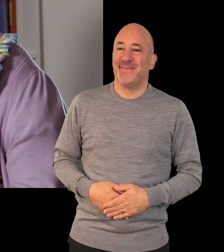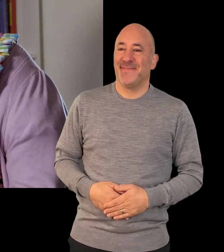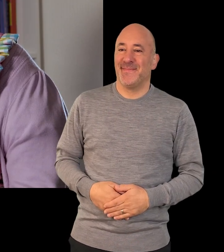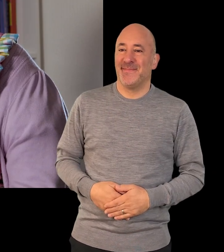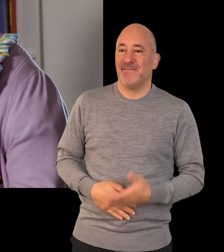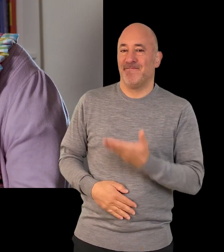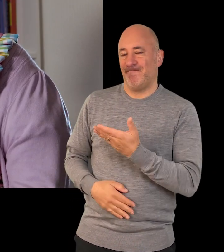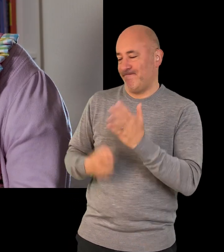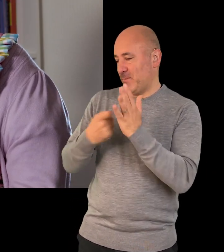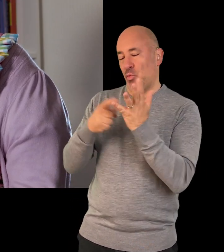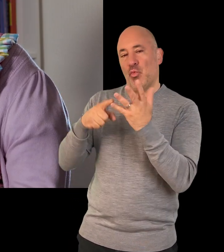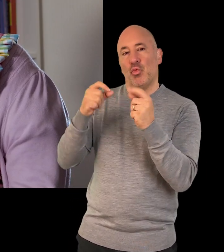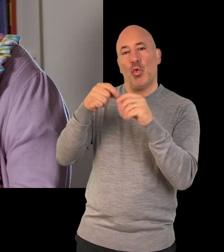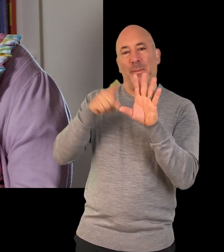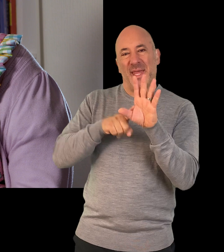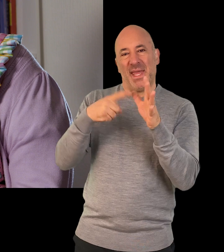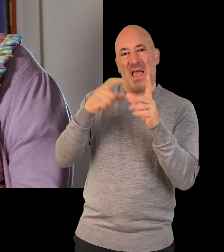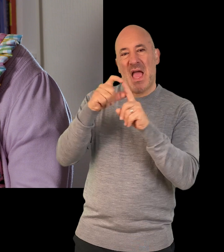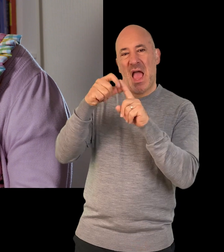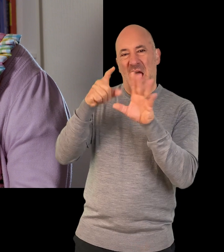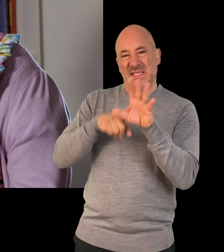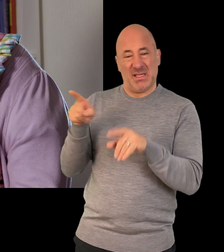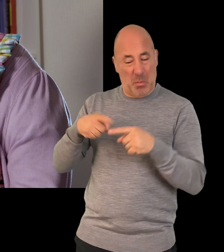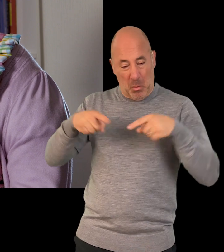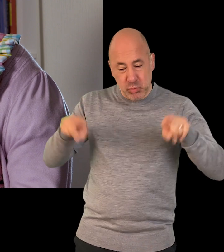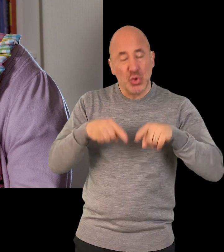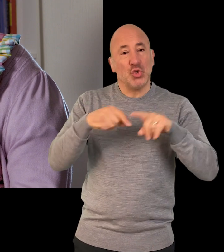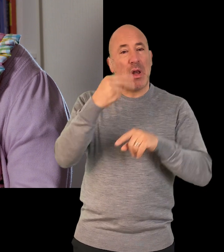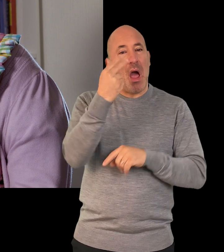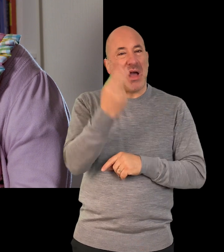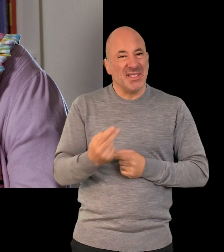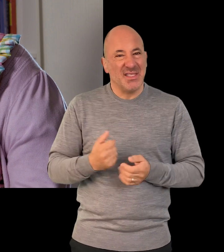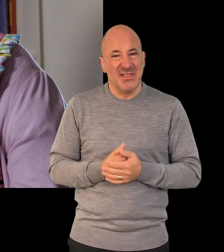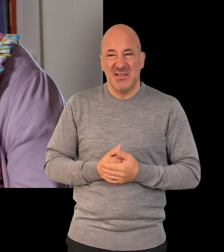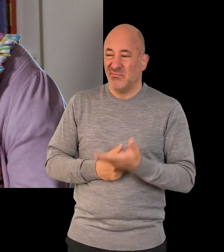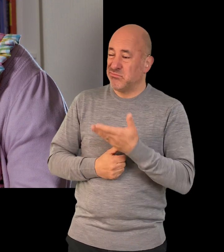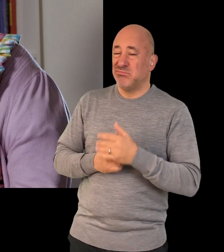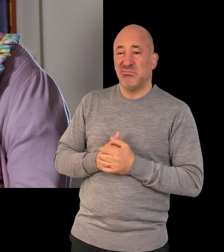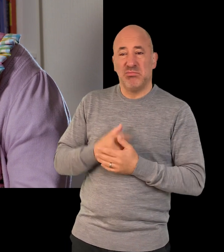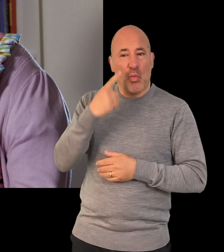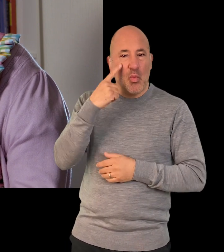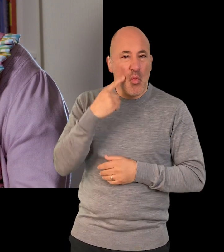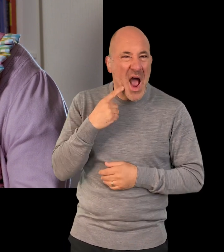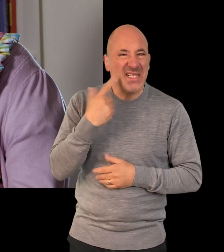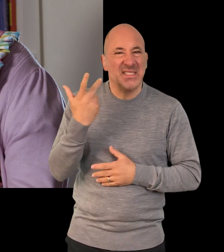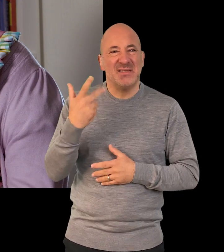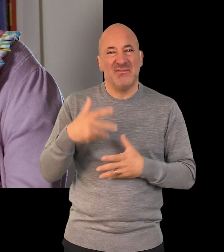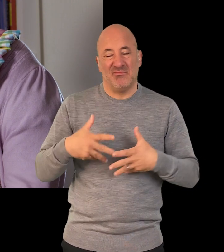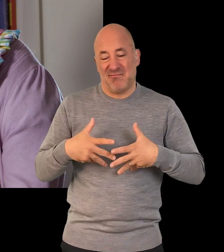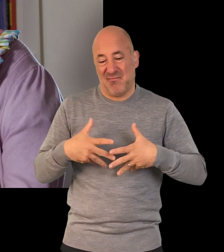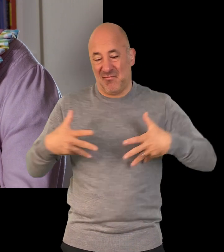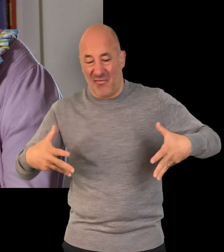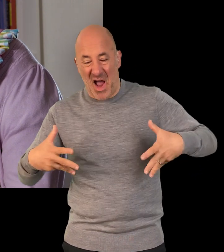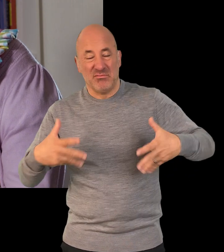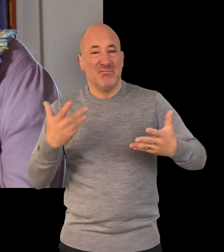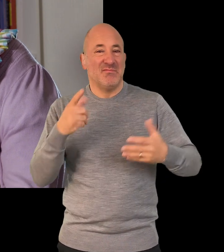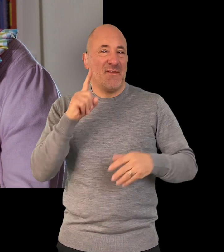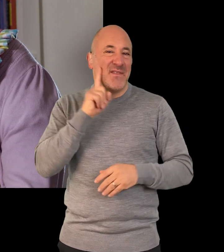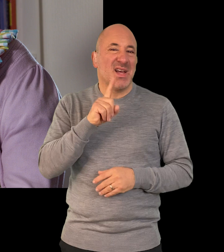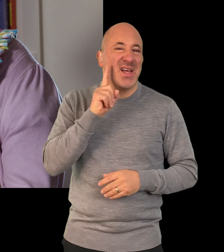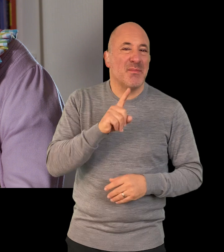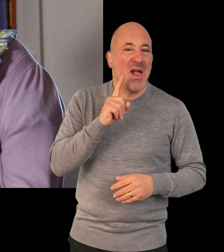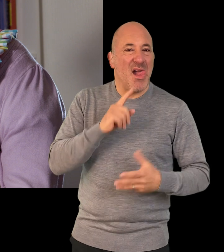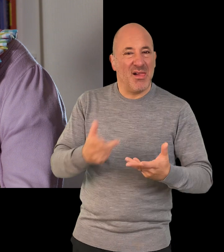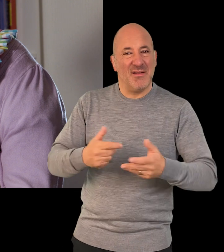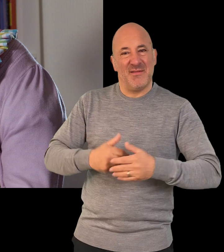Addy. I'm a musician and artist. I am a white, fat, femme